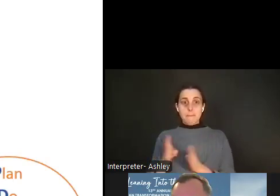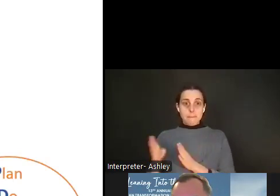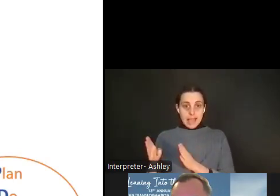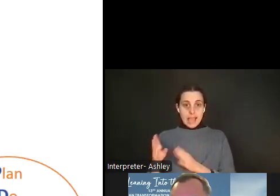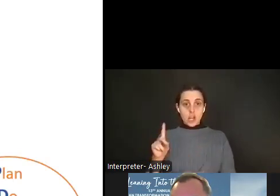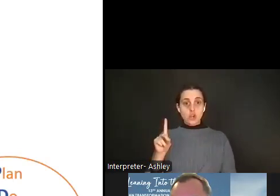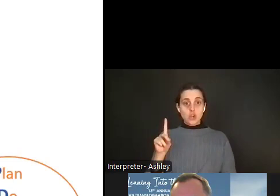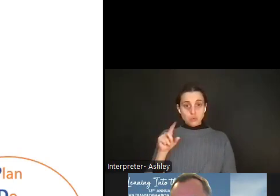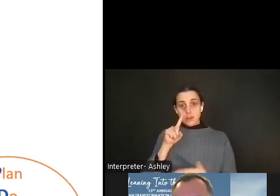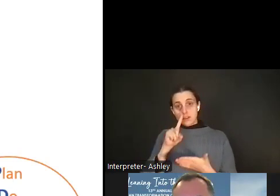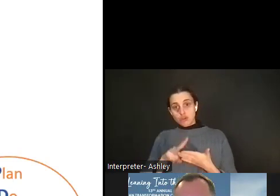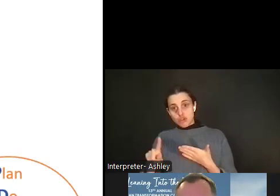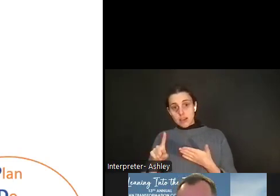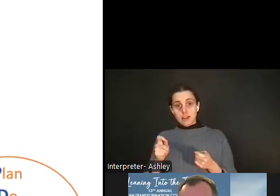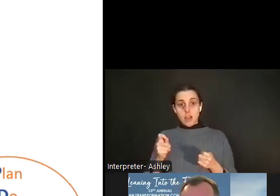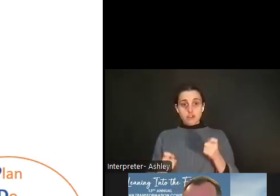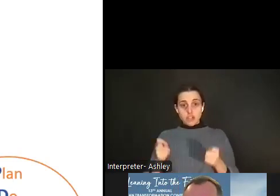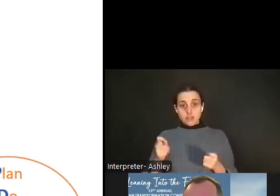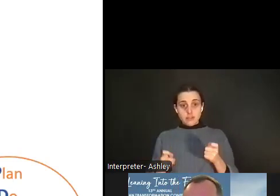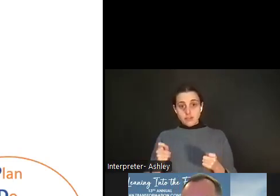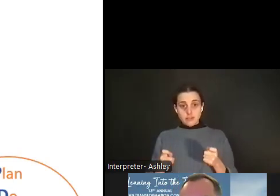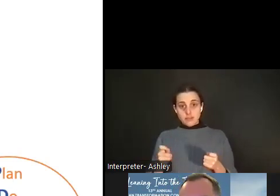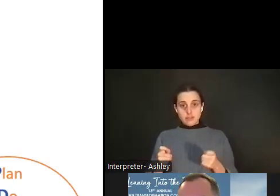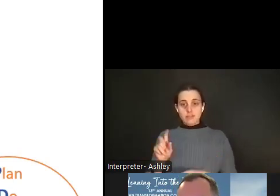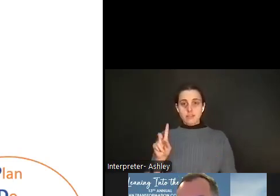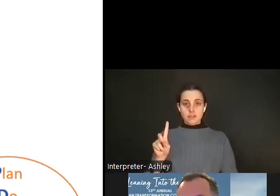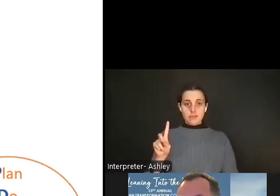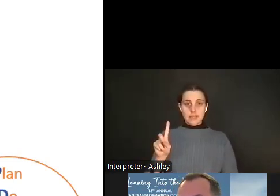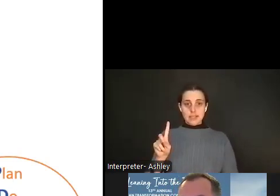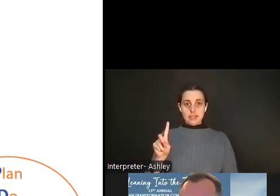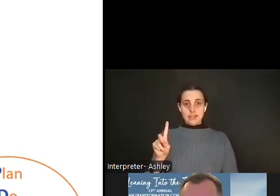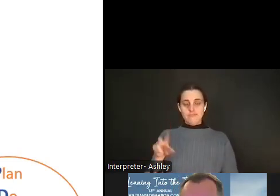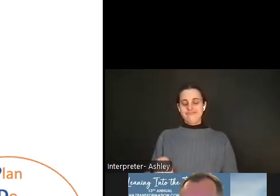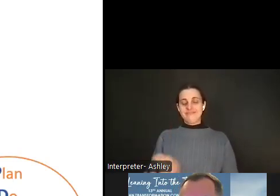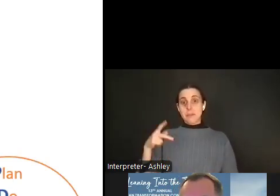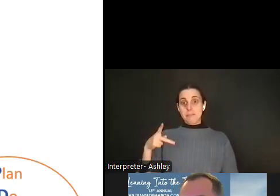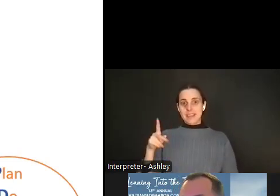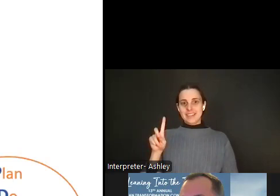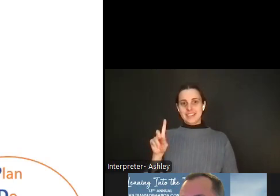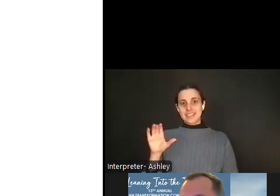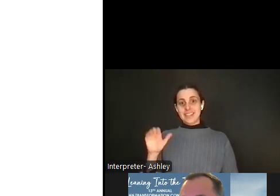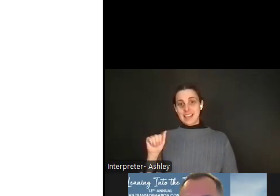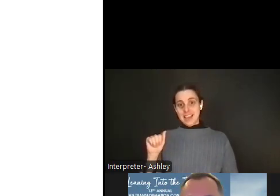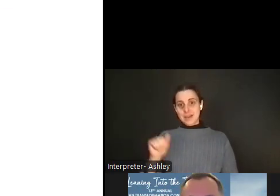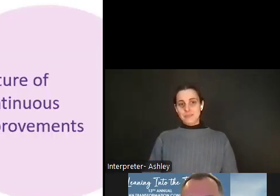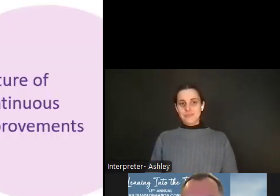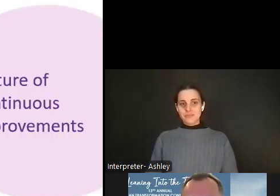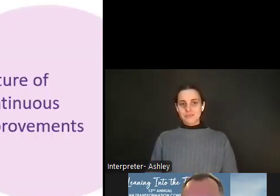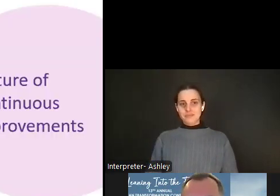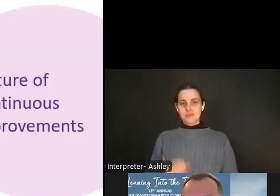PDCAS here. So that's what we have as far as the entire